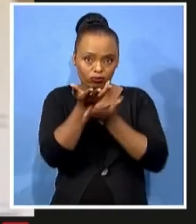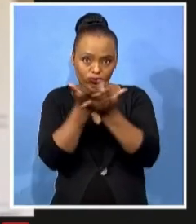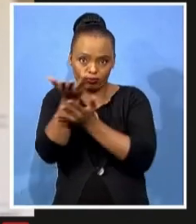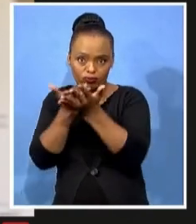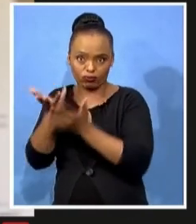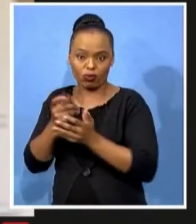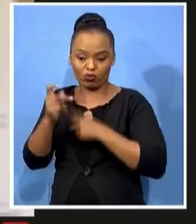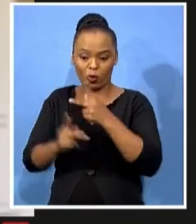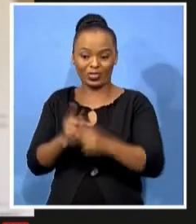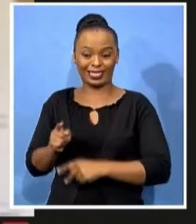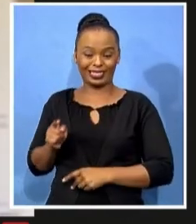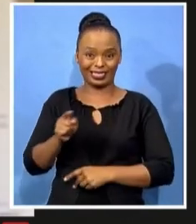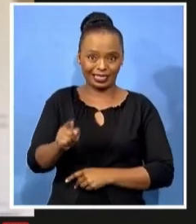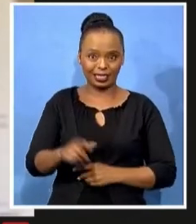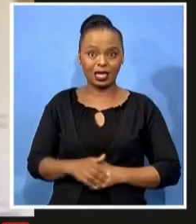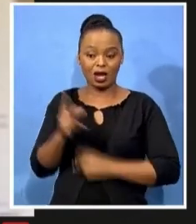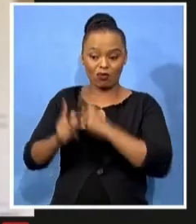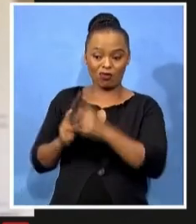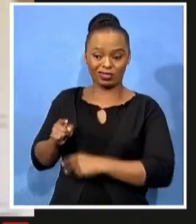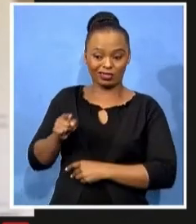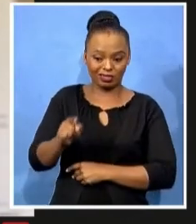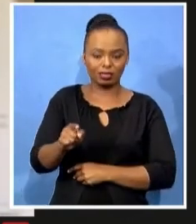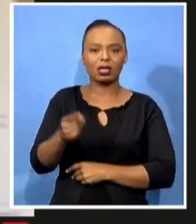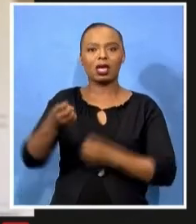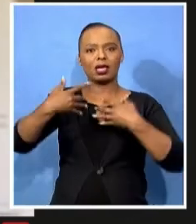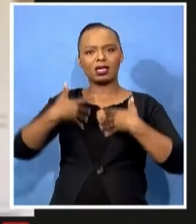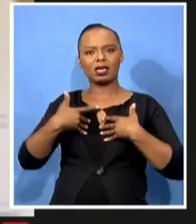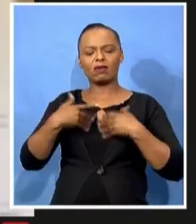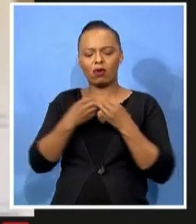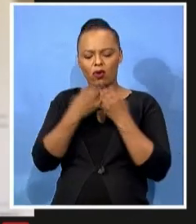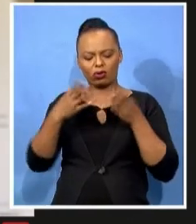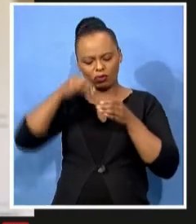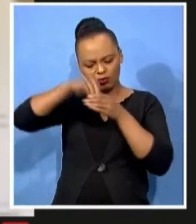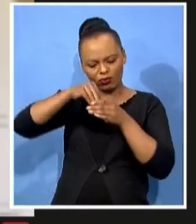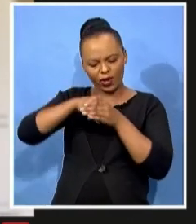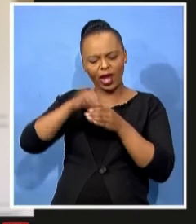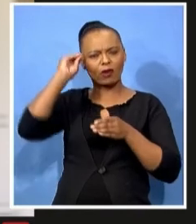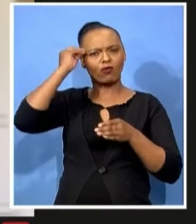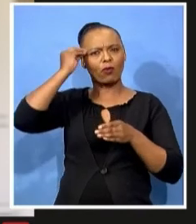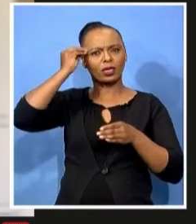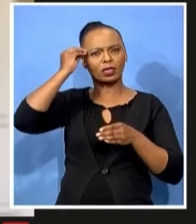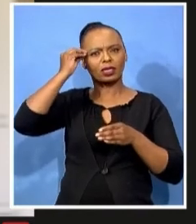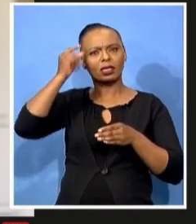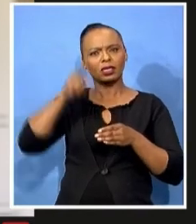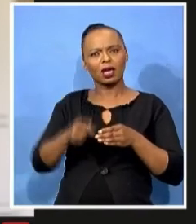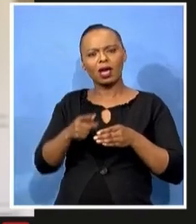insight in terms of what the various manufacturers were offering,